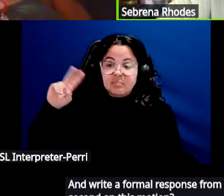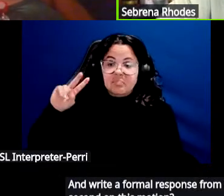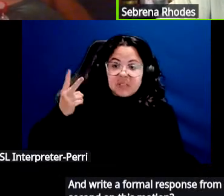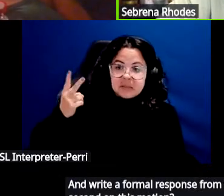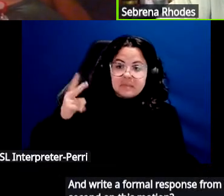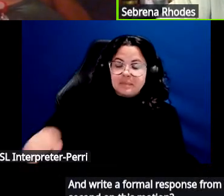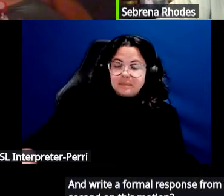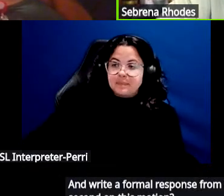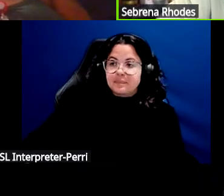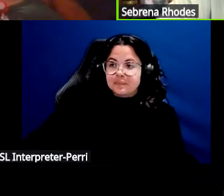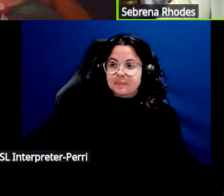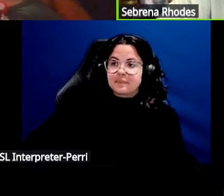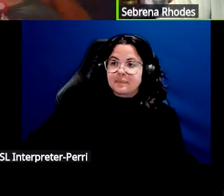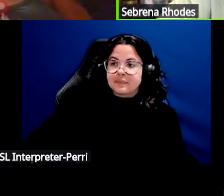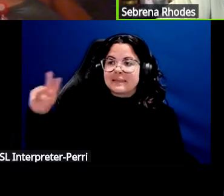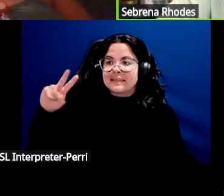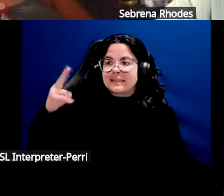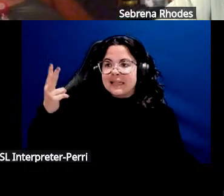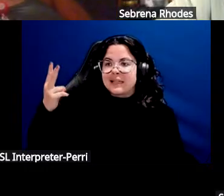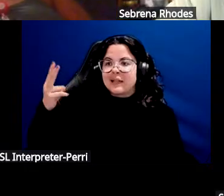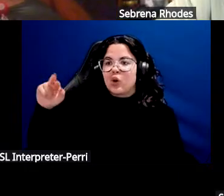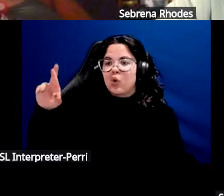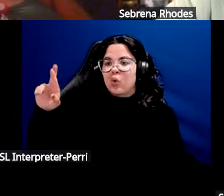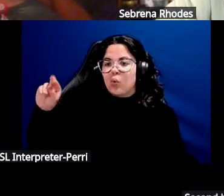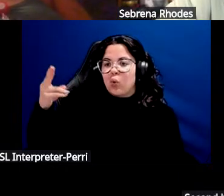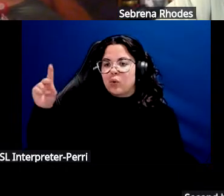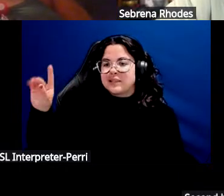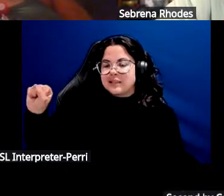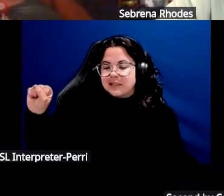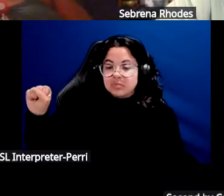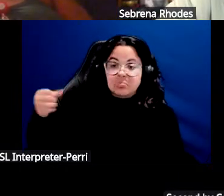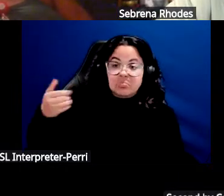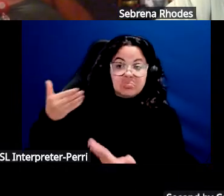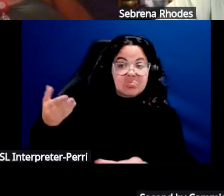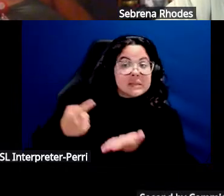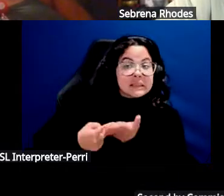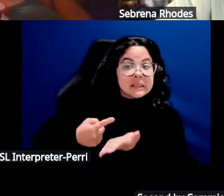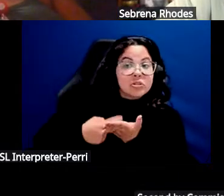Second. Second by Commissioner Rhodes. Discussion?